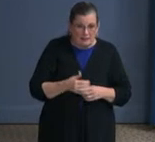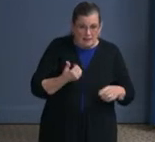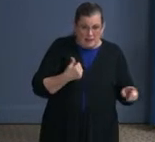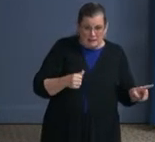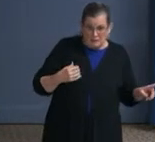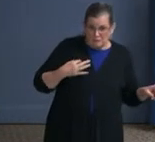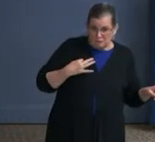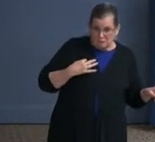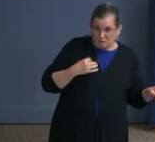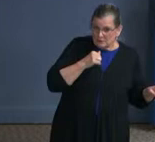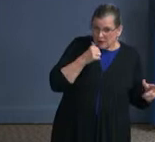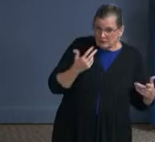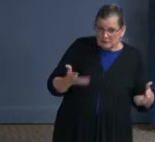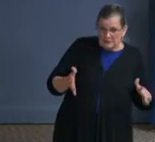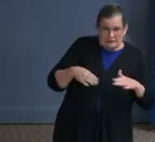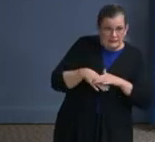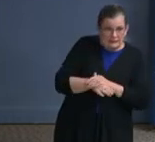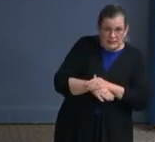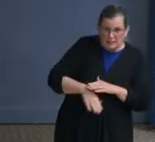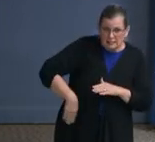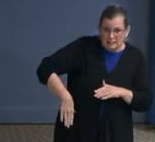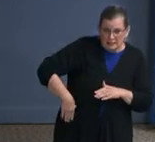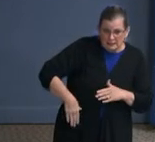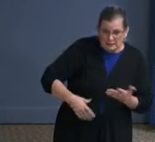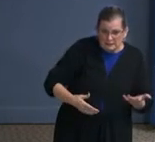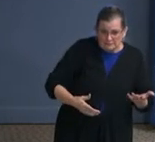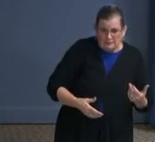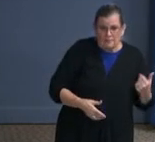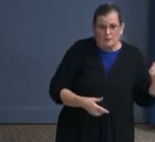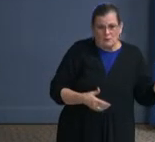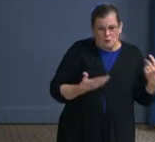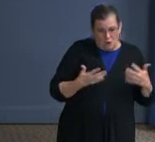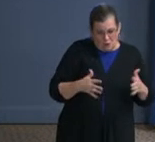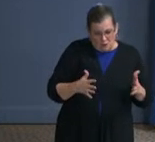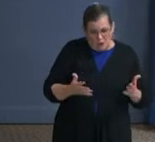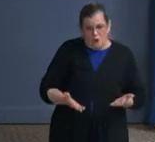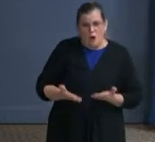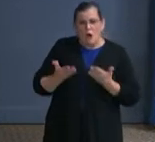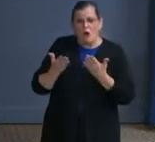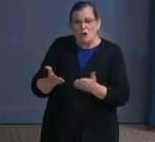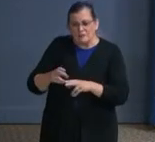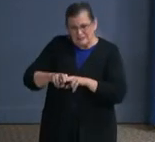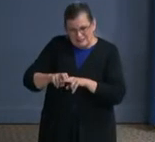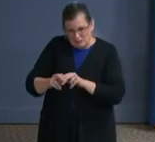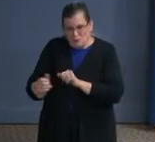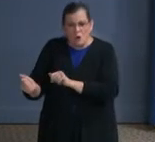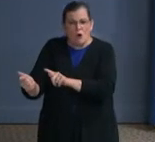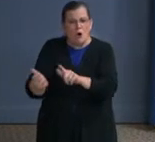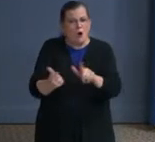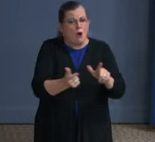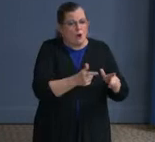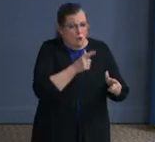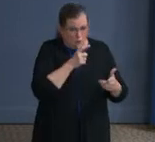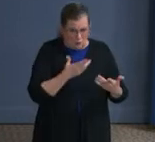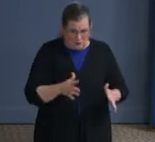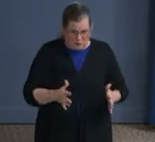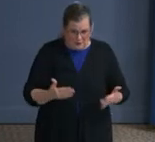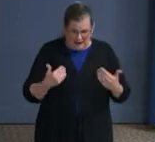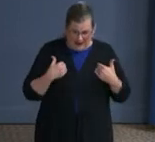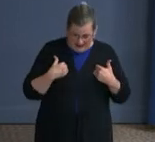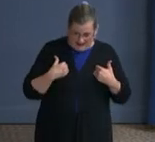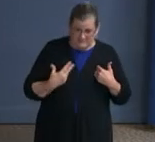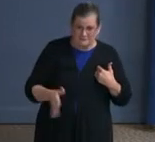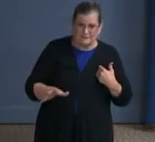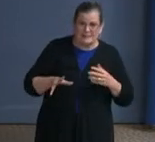get in? And so we have offered seats to all those that have accepted a